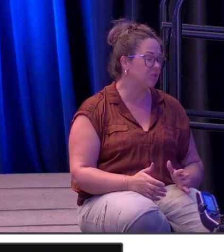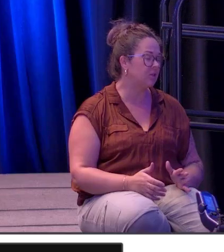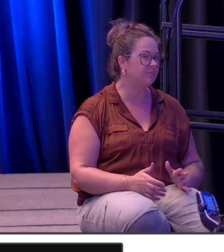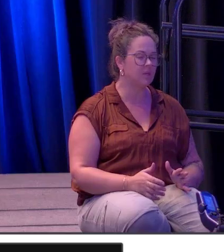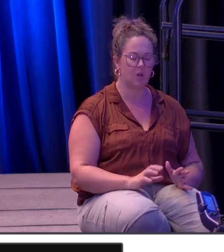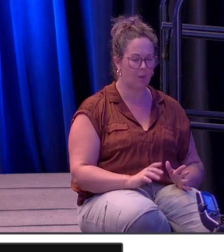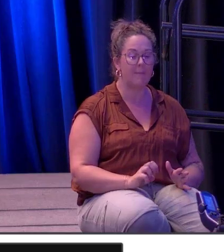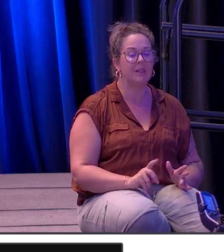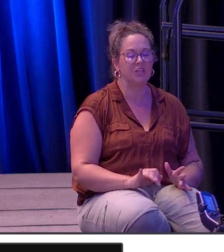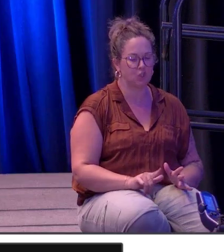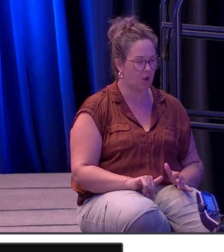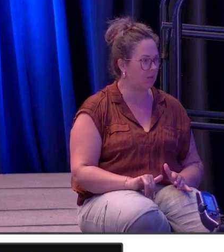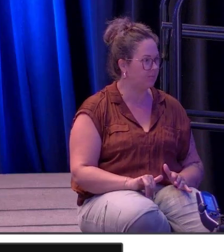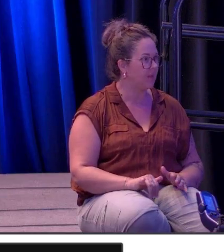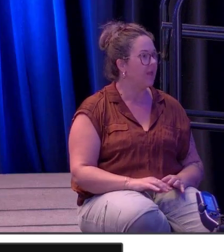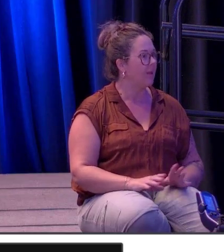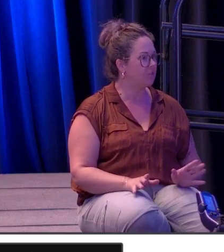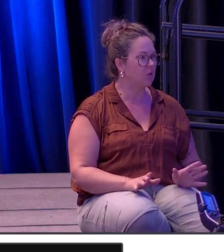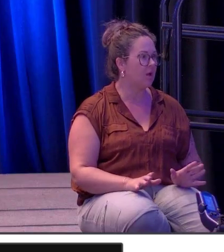Yeah.